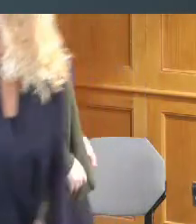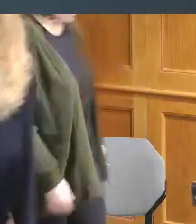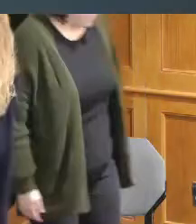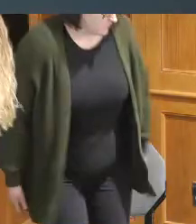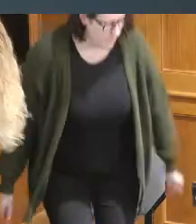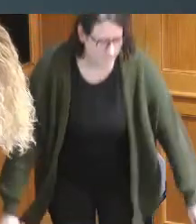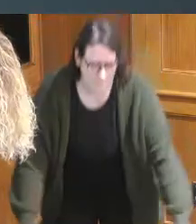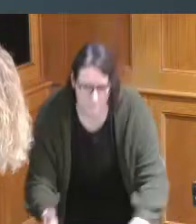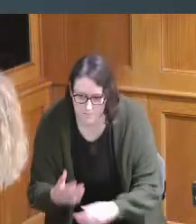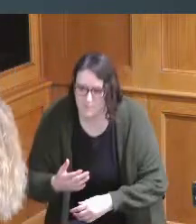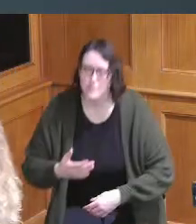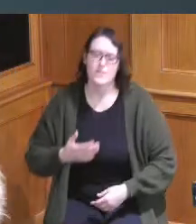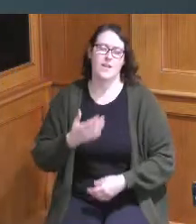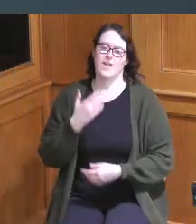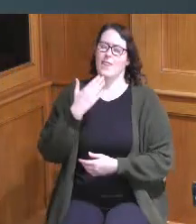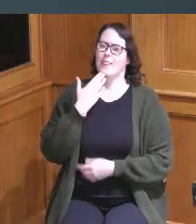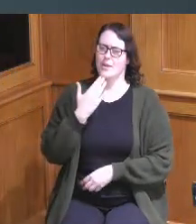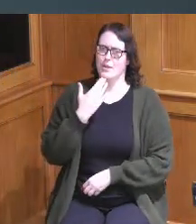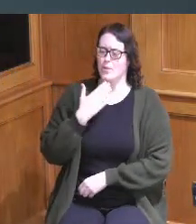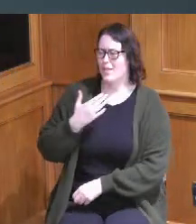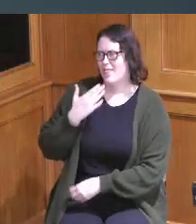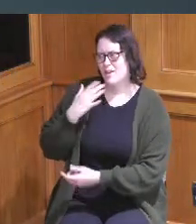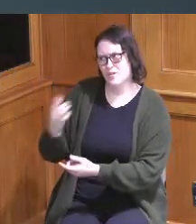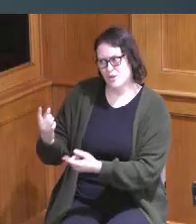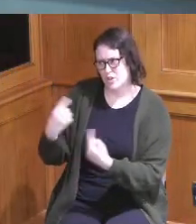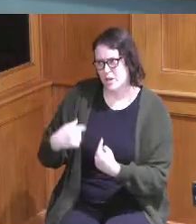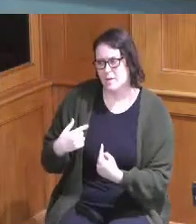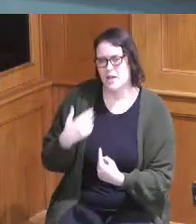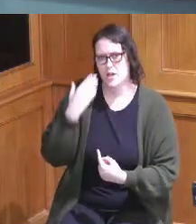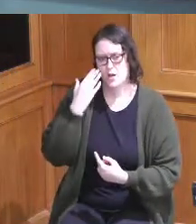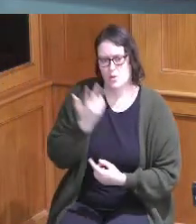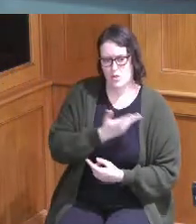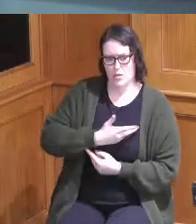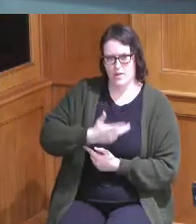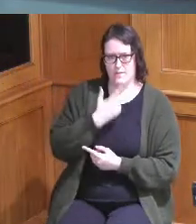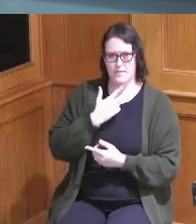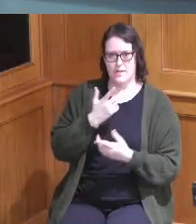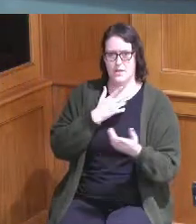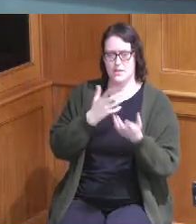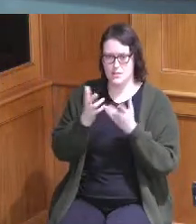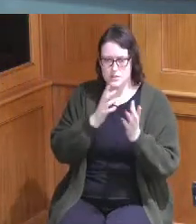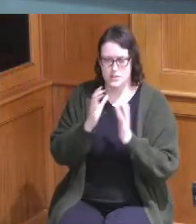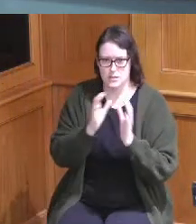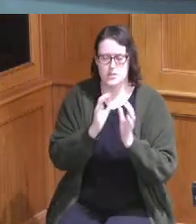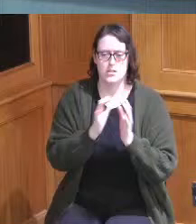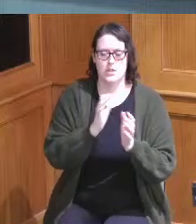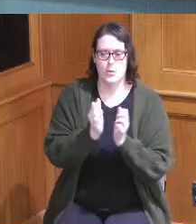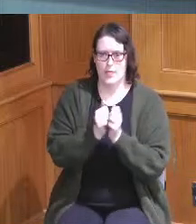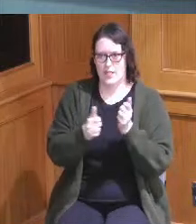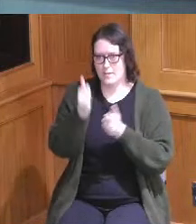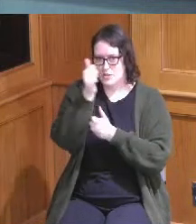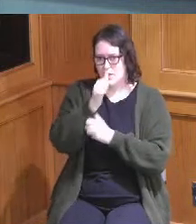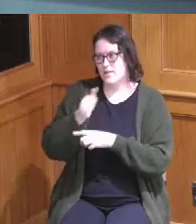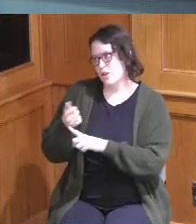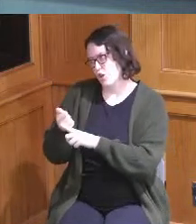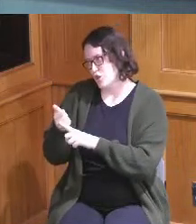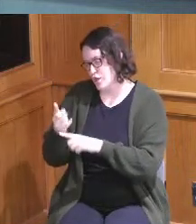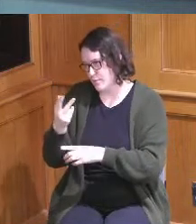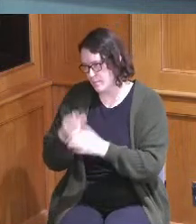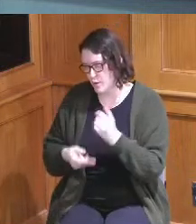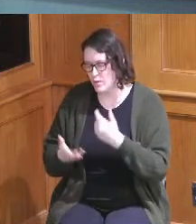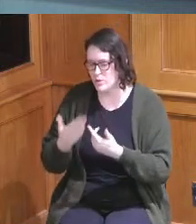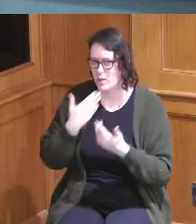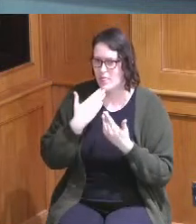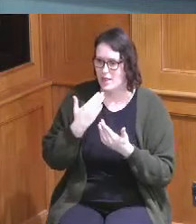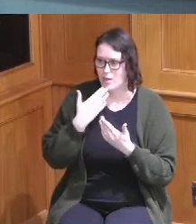in. We've been in contact, all of us have, with the administrator and with yourself to get updates as we've gone. So I do want to